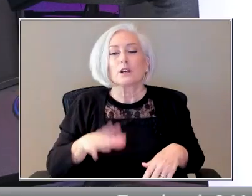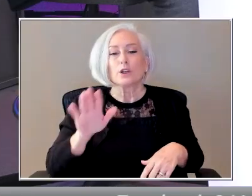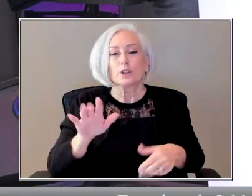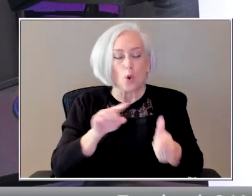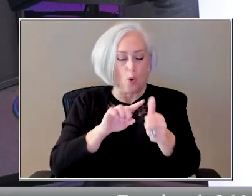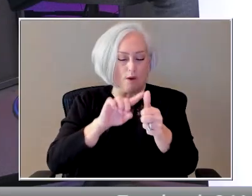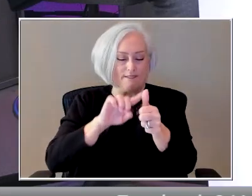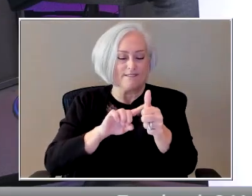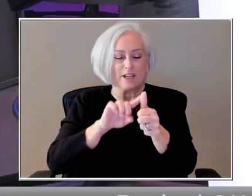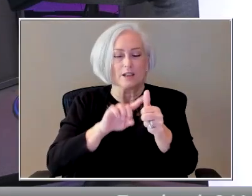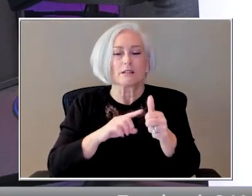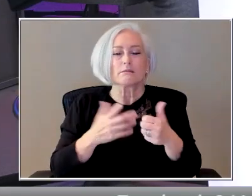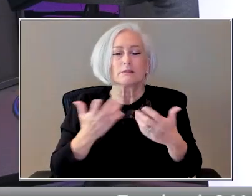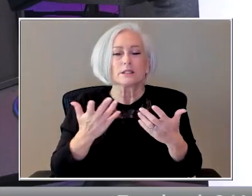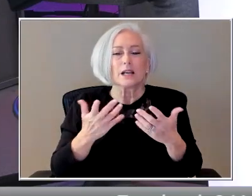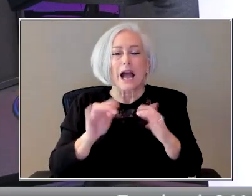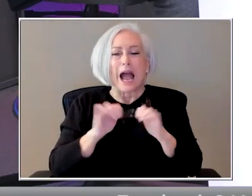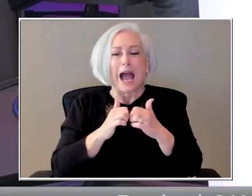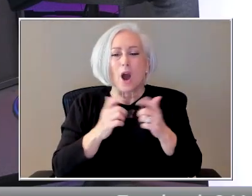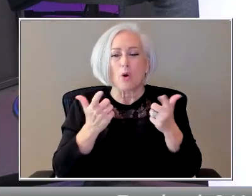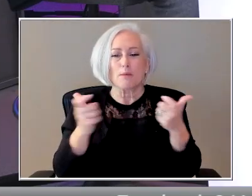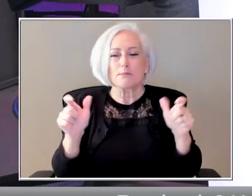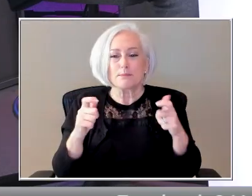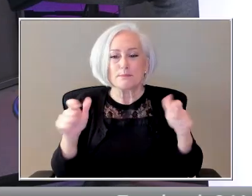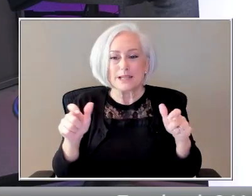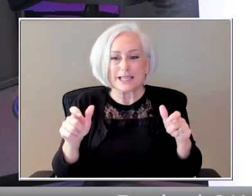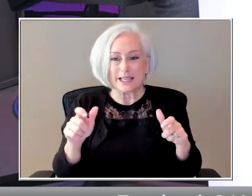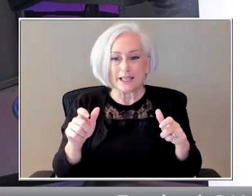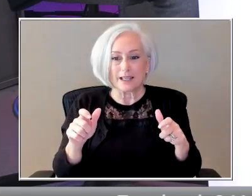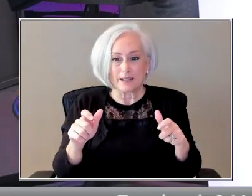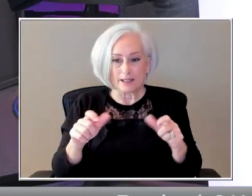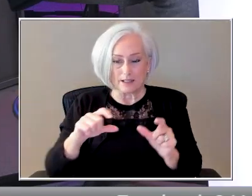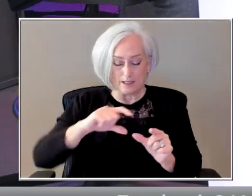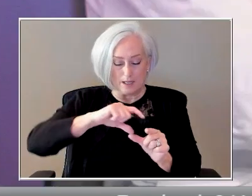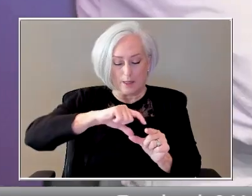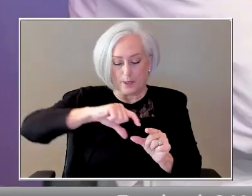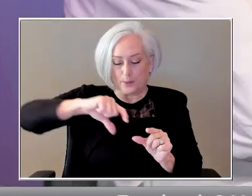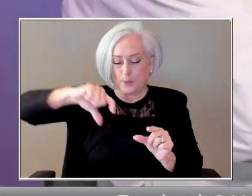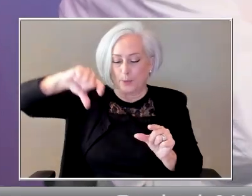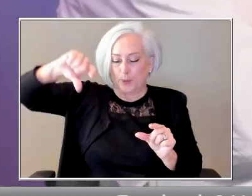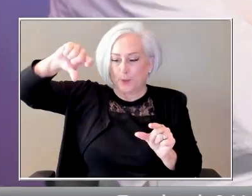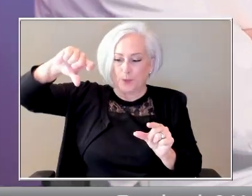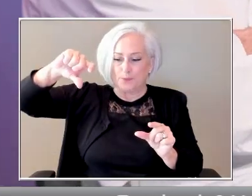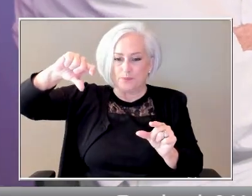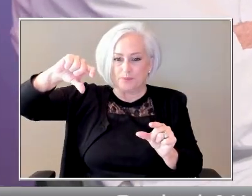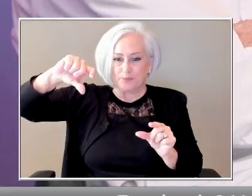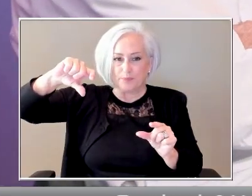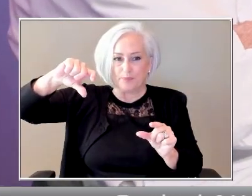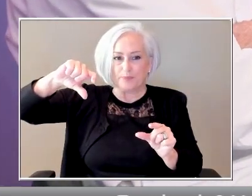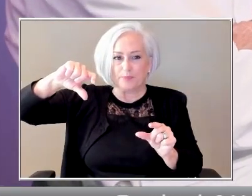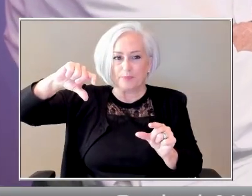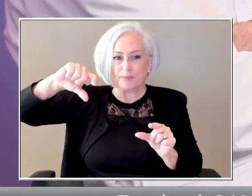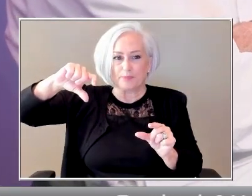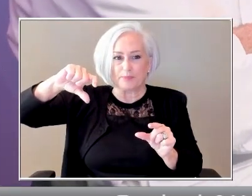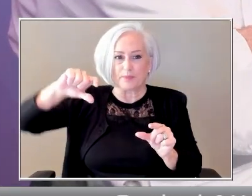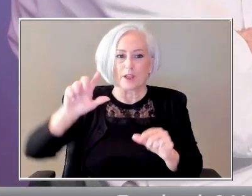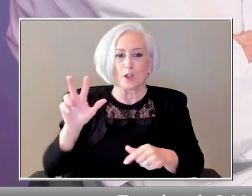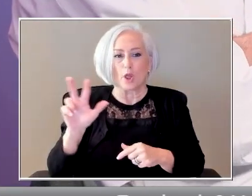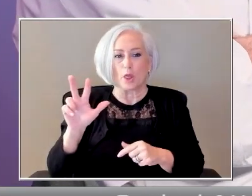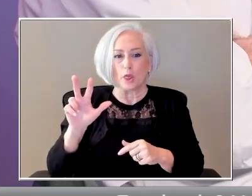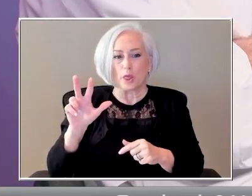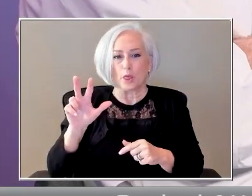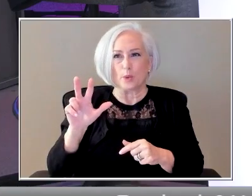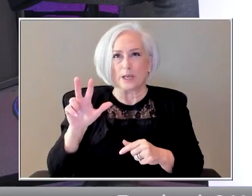life? so the a digit? geometric height, which is what we measure, Yeah. in Luke was probably close to 3 centimeters,